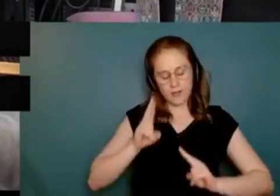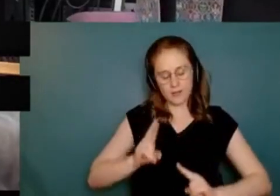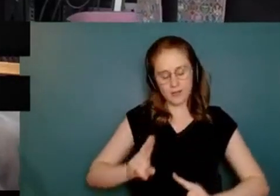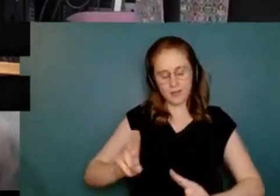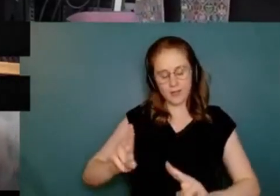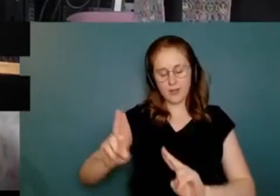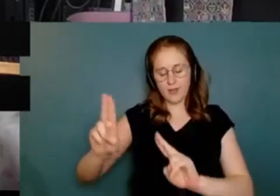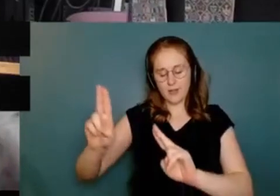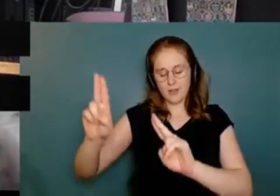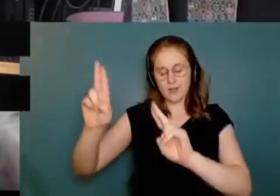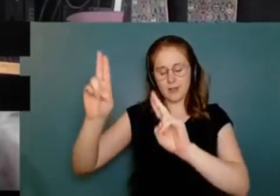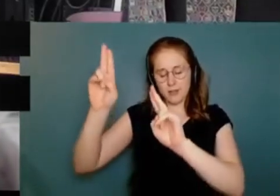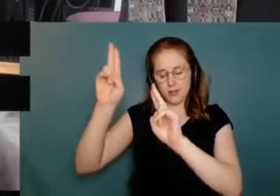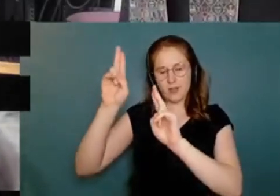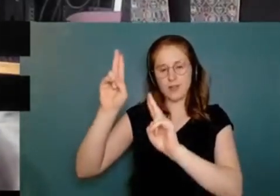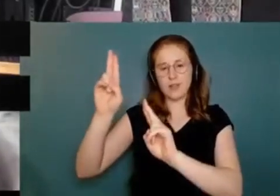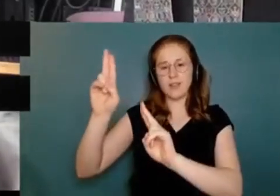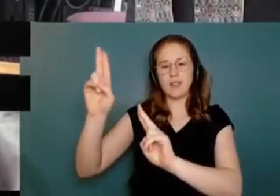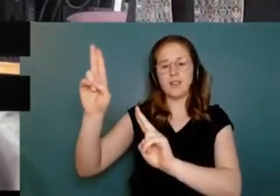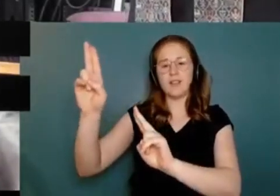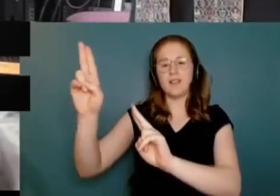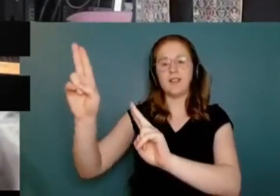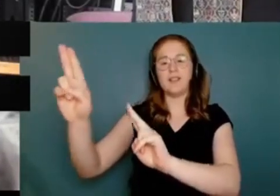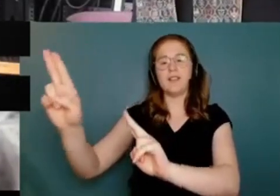Holy, holy, holy.